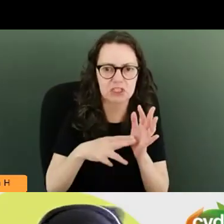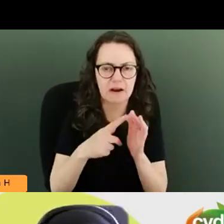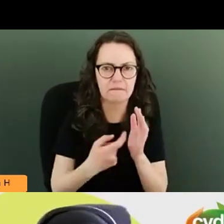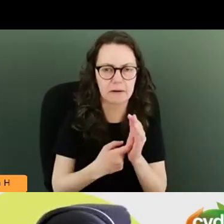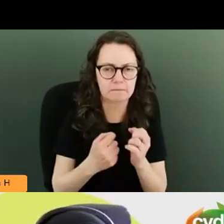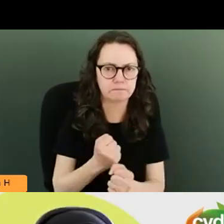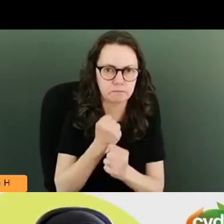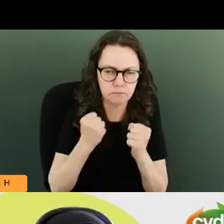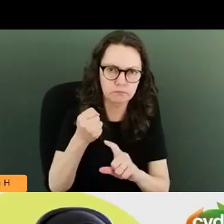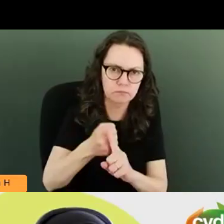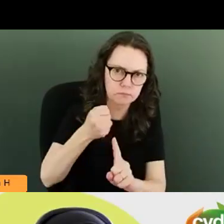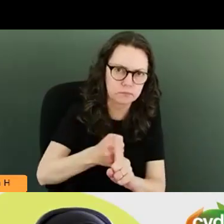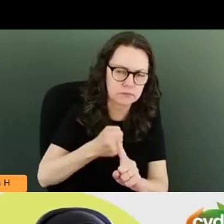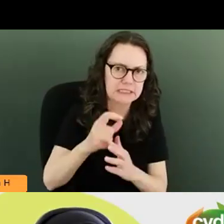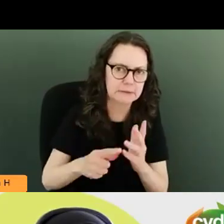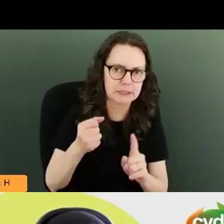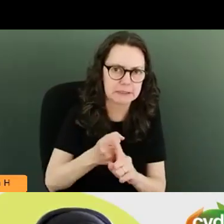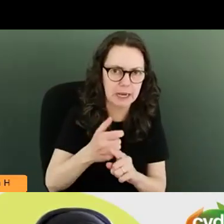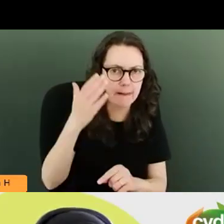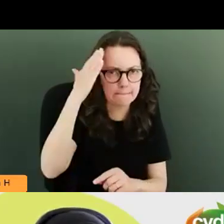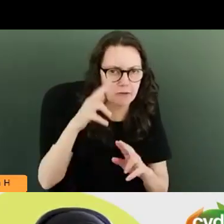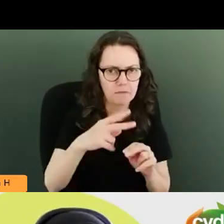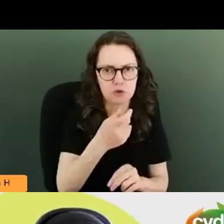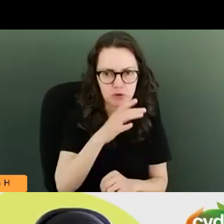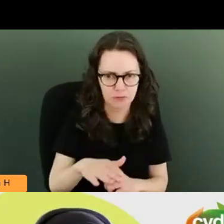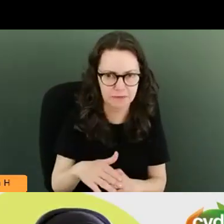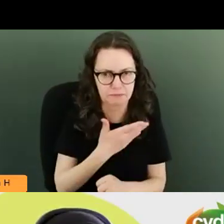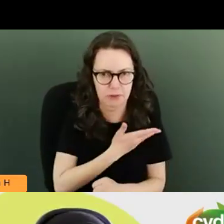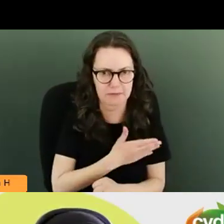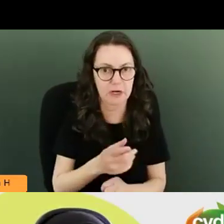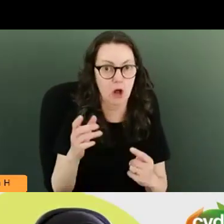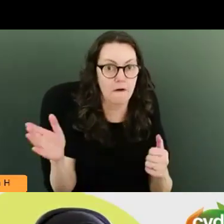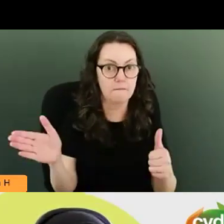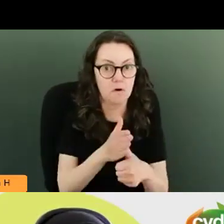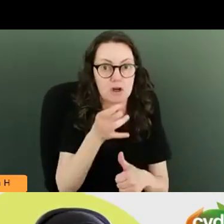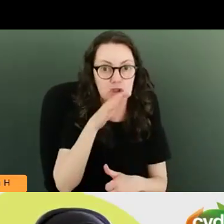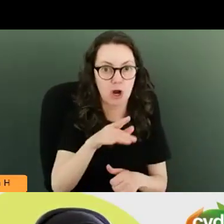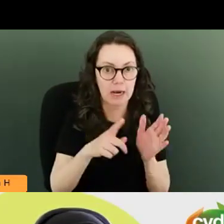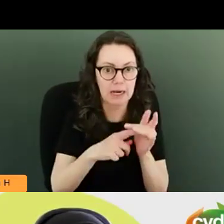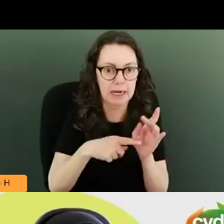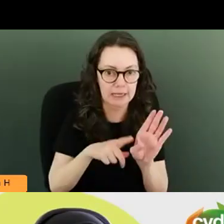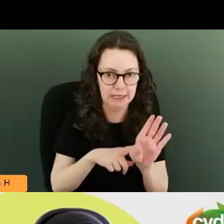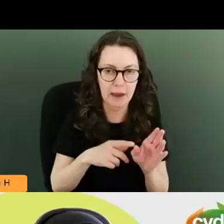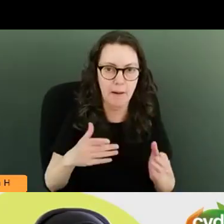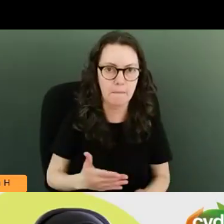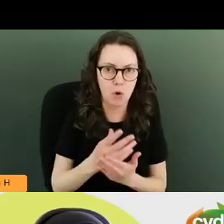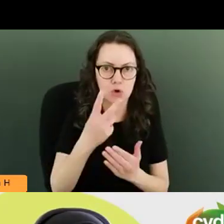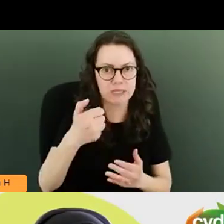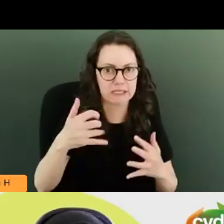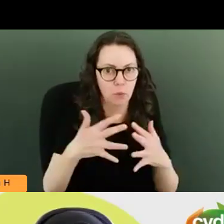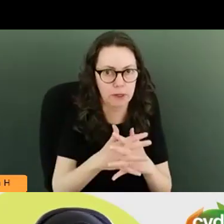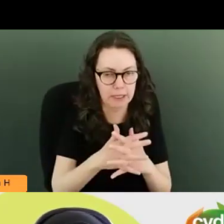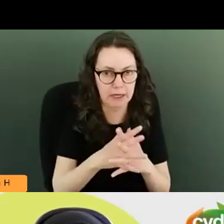passionate disability advocate and proud mother of 2 children. Her eldest child, Lily Galton, was born at 26 weeks